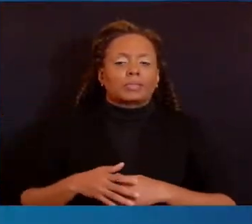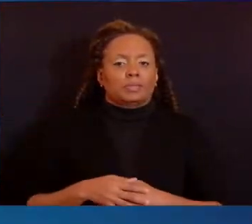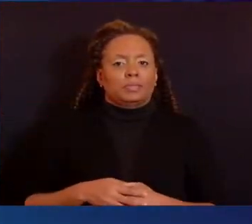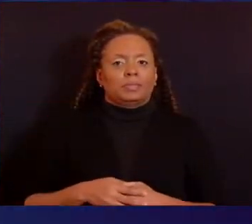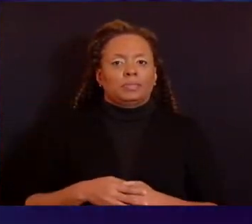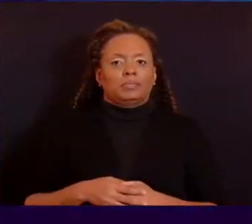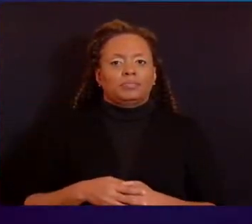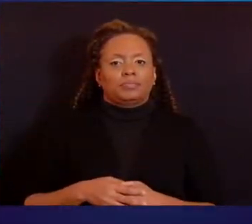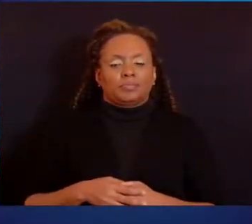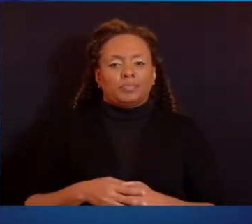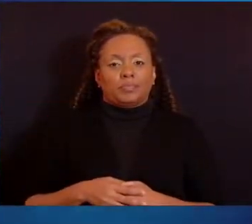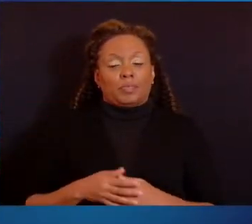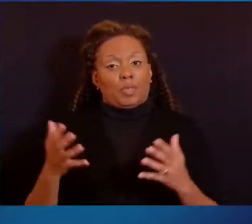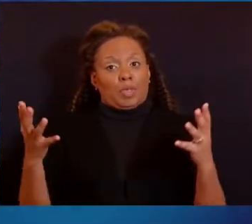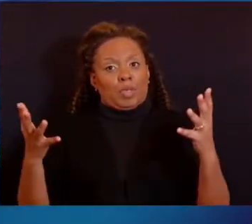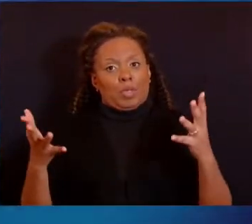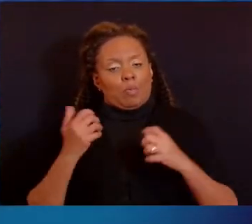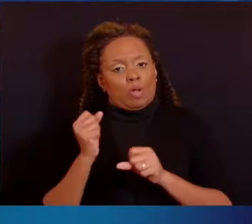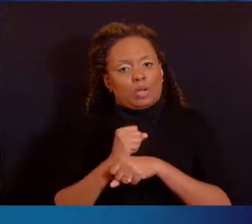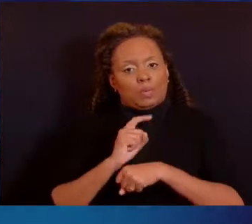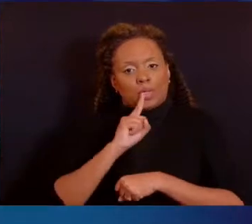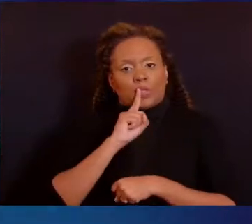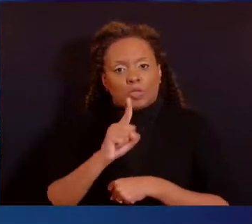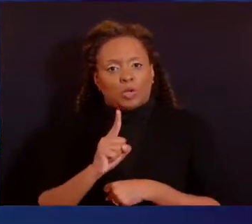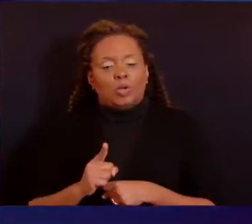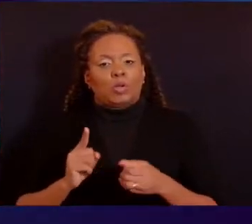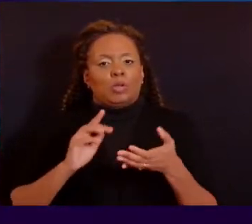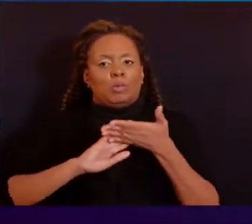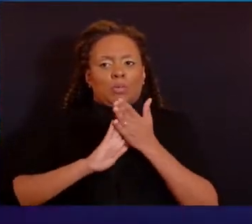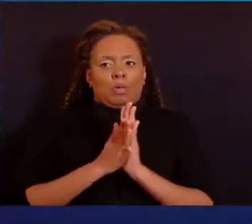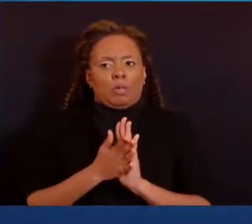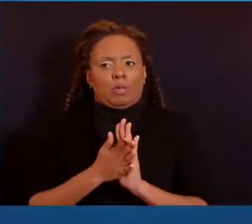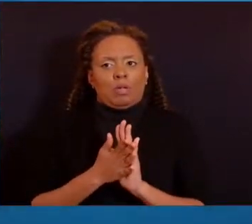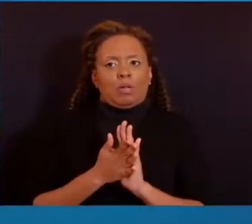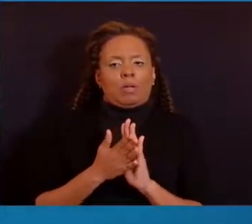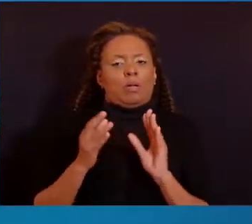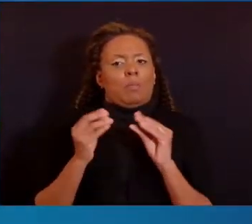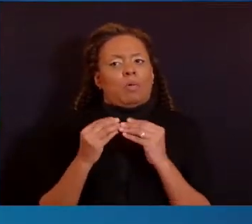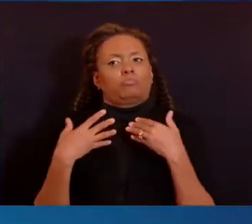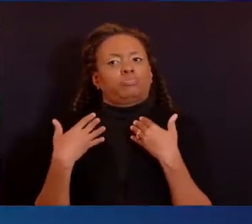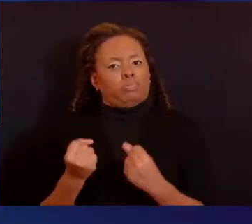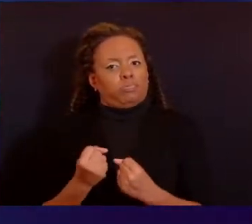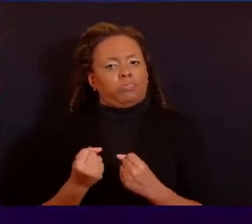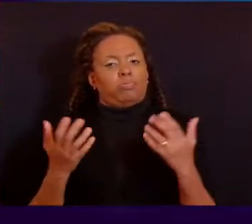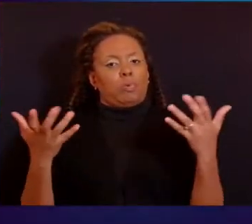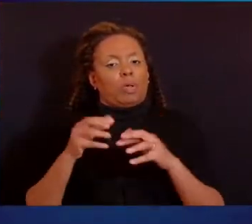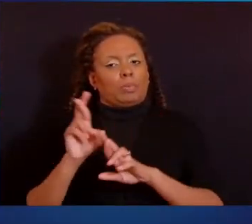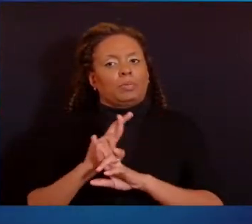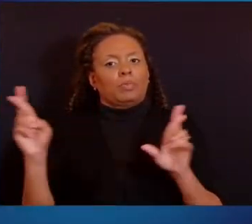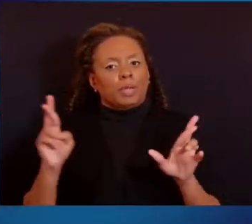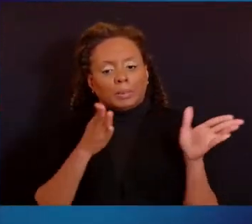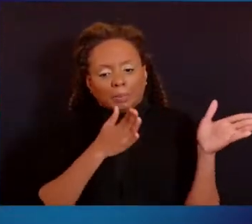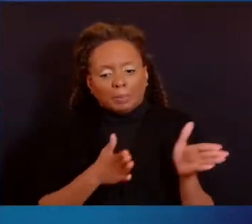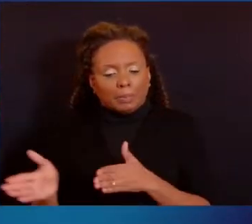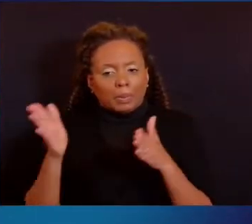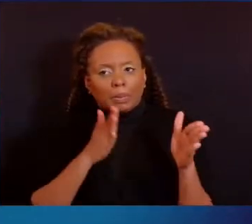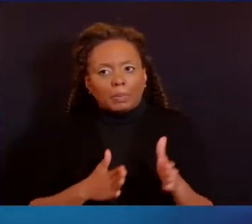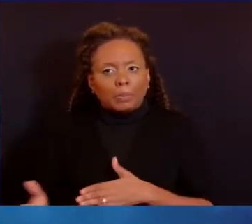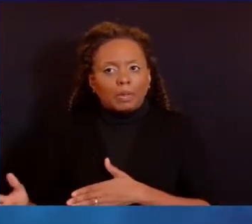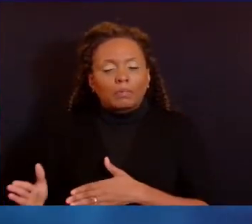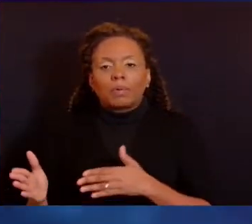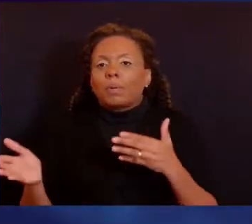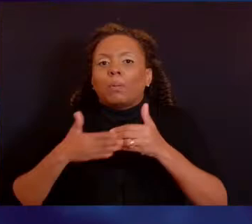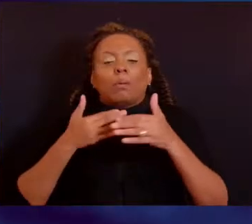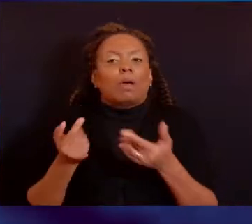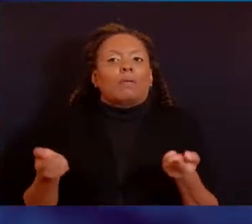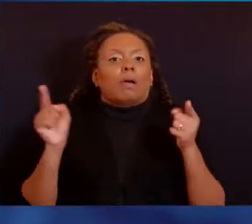resilience is not just about building it for the near term, it's building it for months down the road. We have to be ready and be prepared for what's